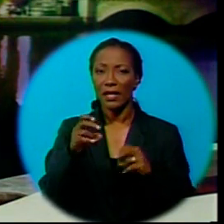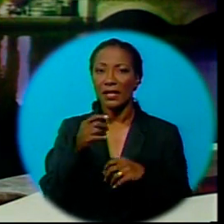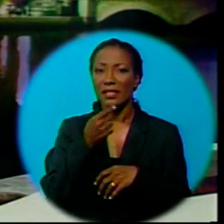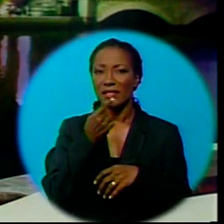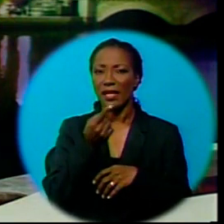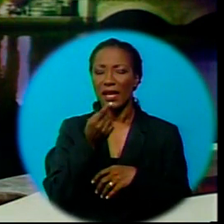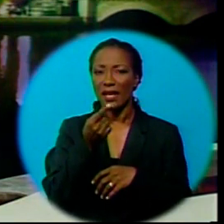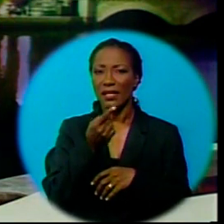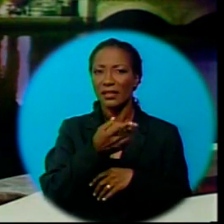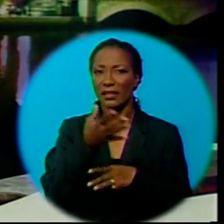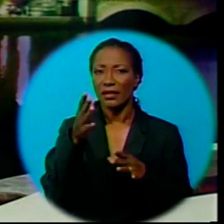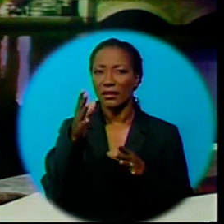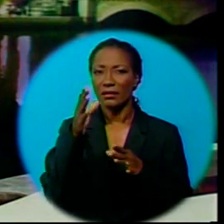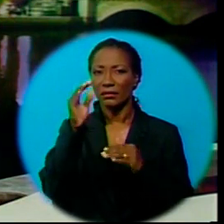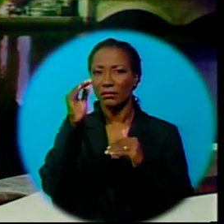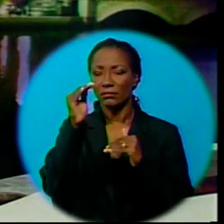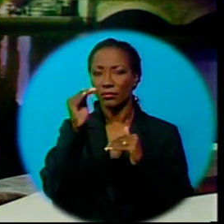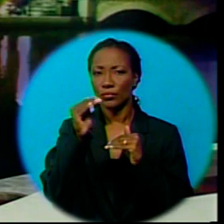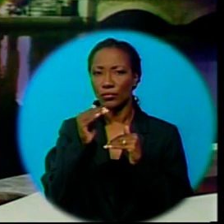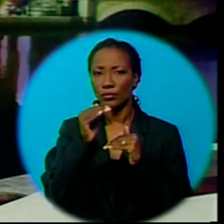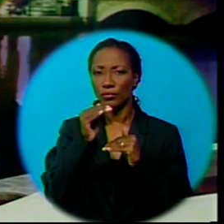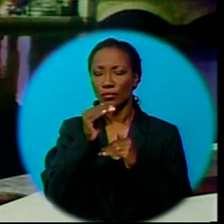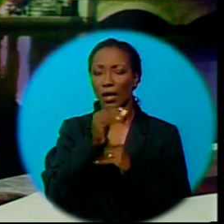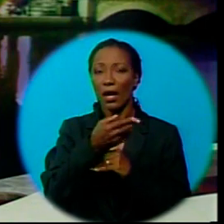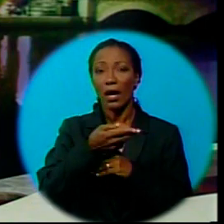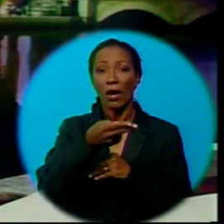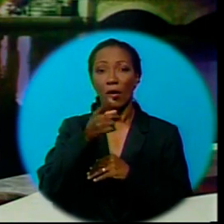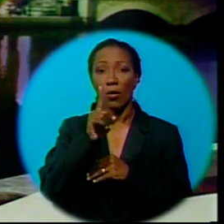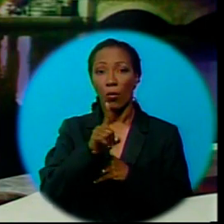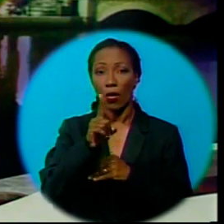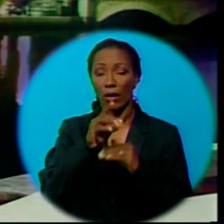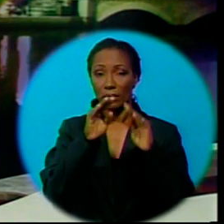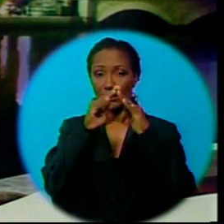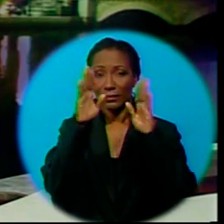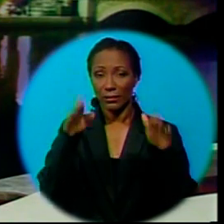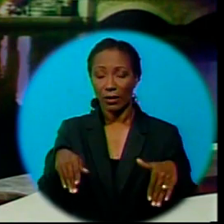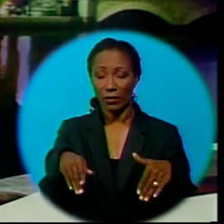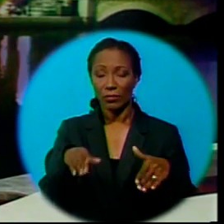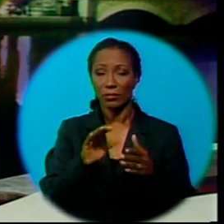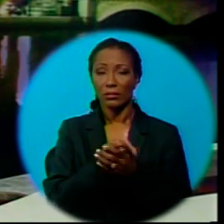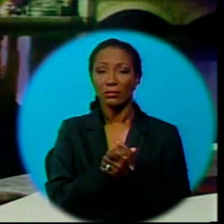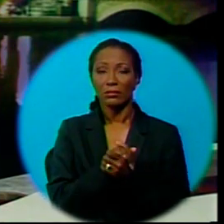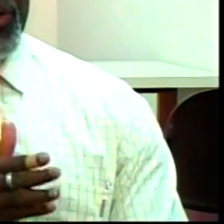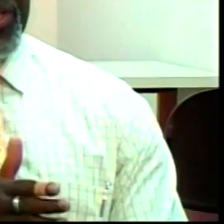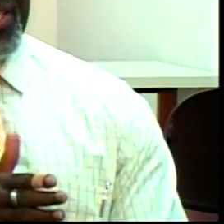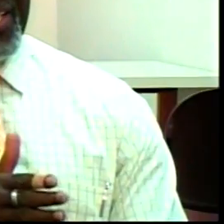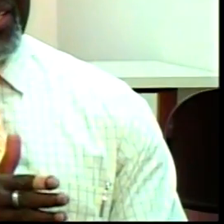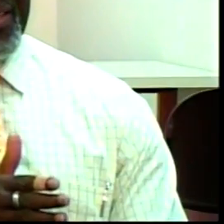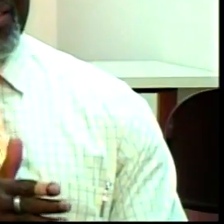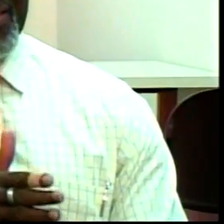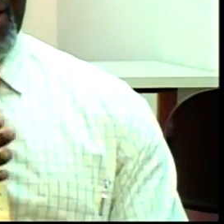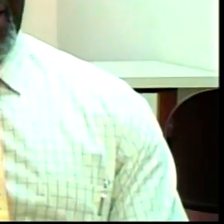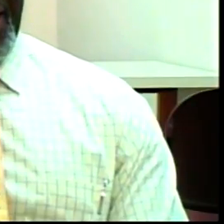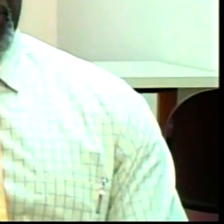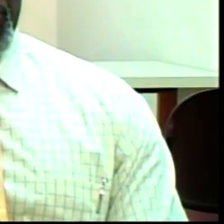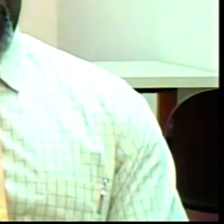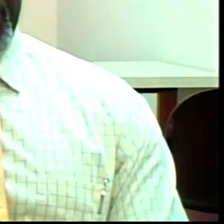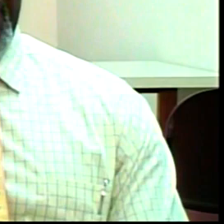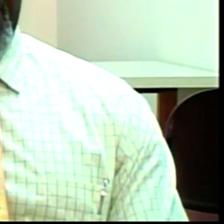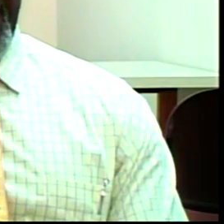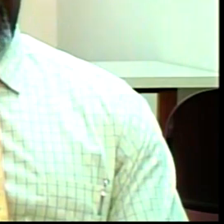high-rise solutions will provide more affordable opportunities for ownership. Between the 2000 census